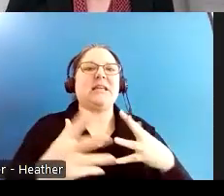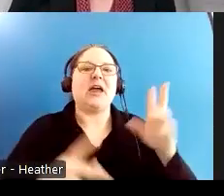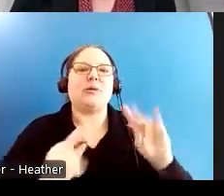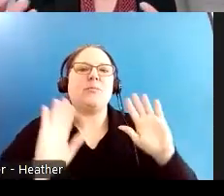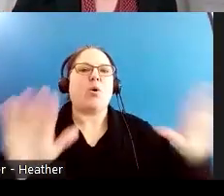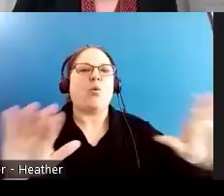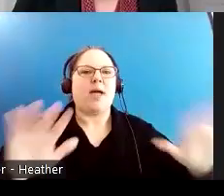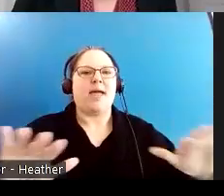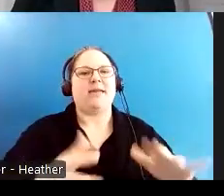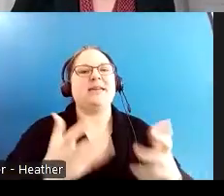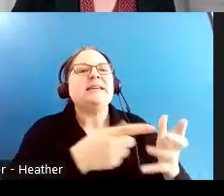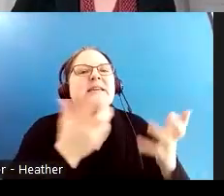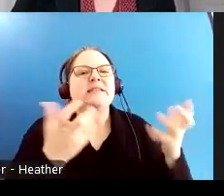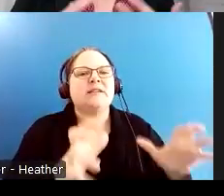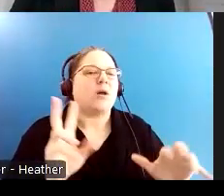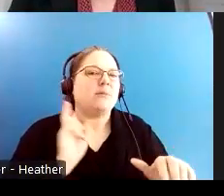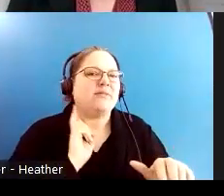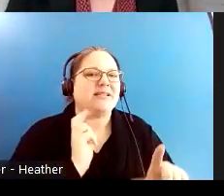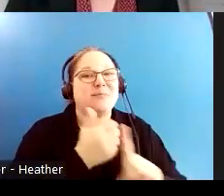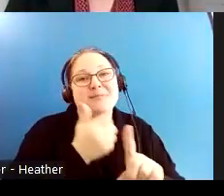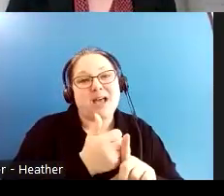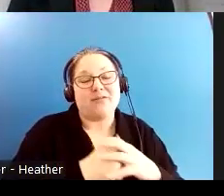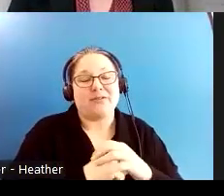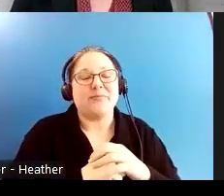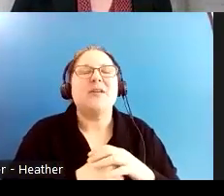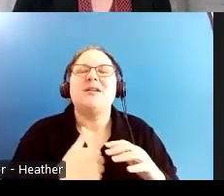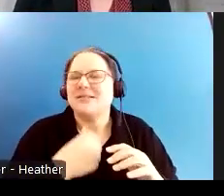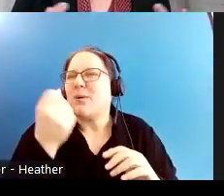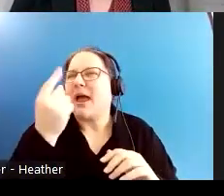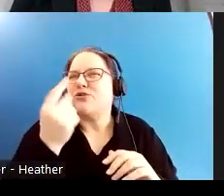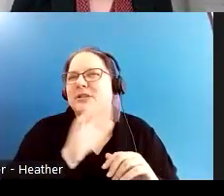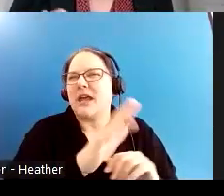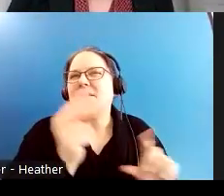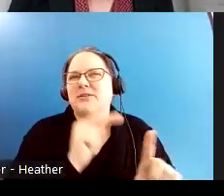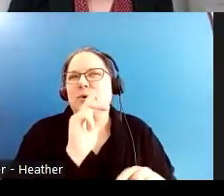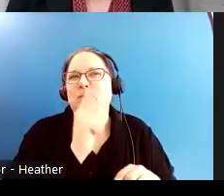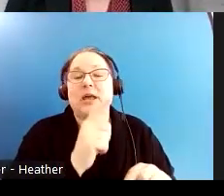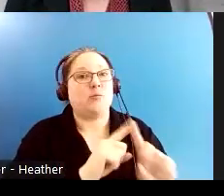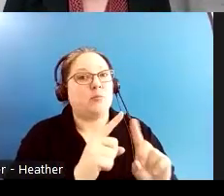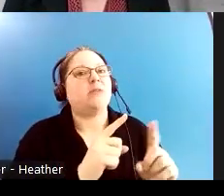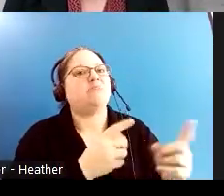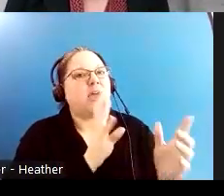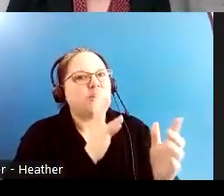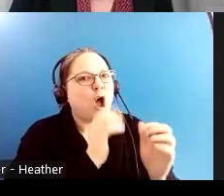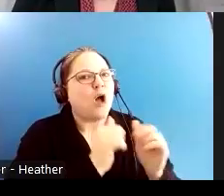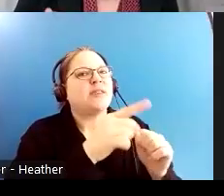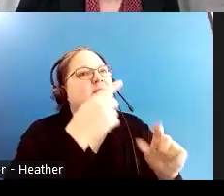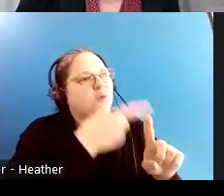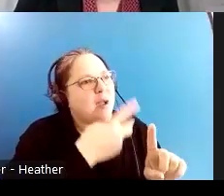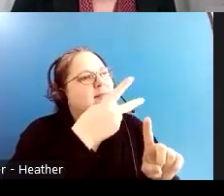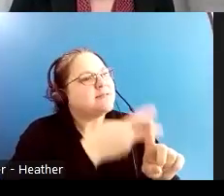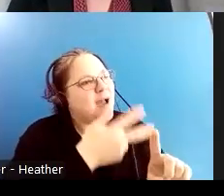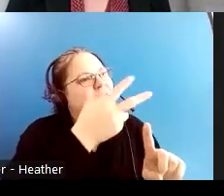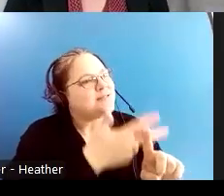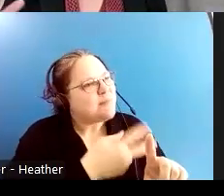being victimized himself. So we later were able to understand that better and spent months and months engaging him, just offering him supplies, sort of